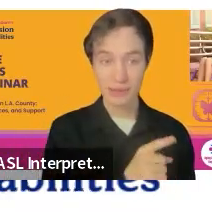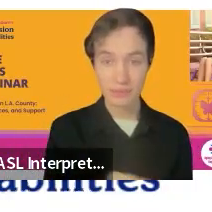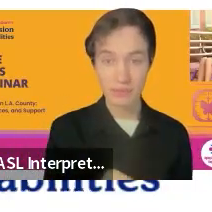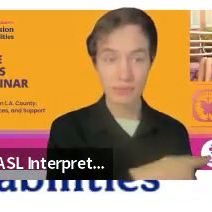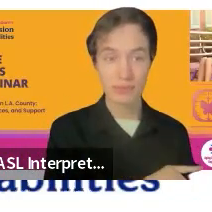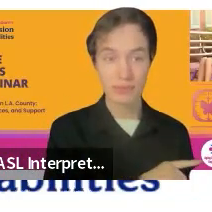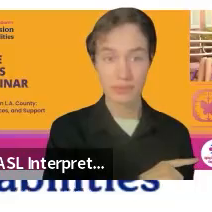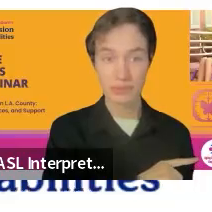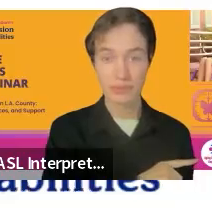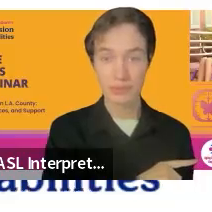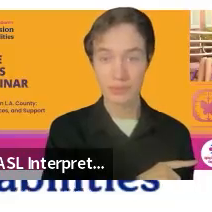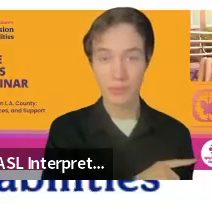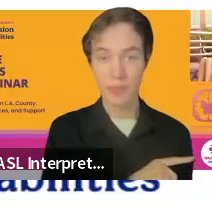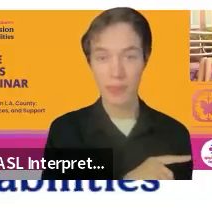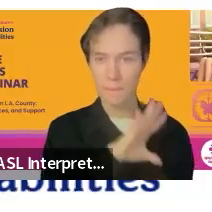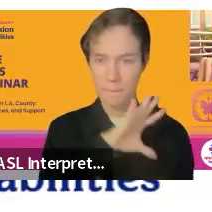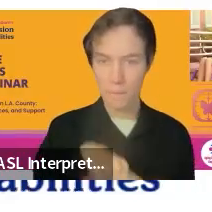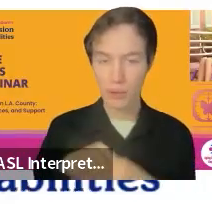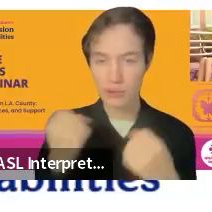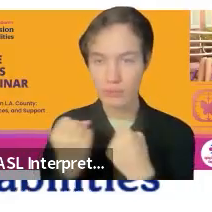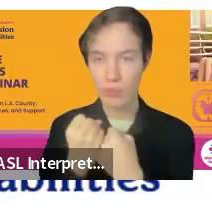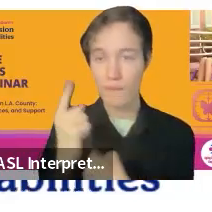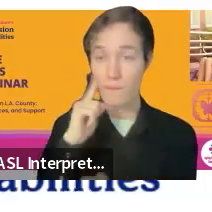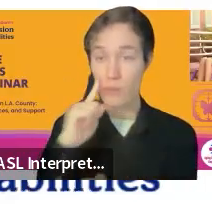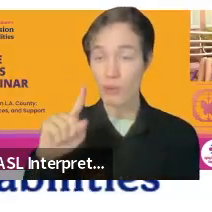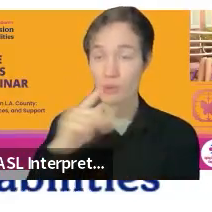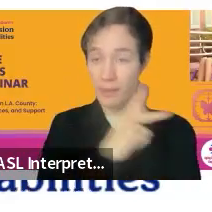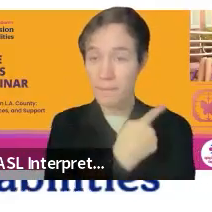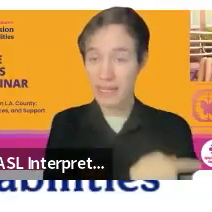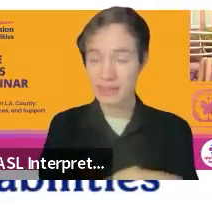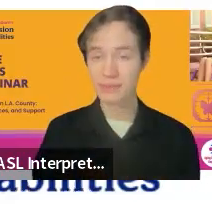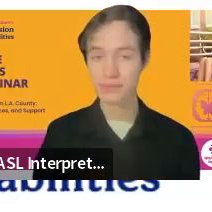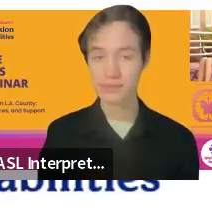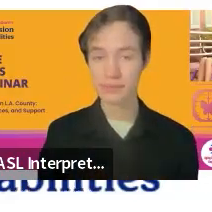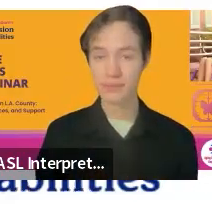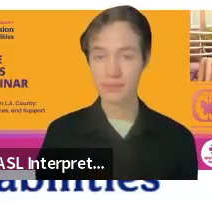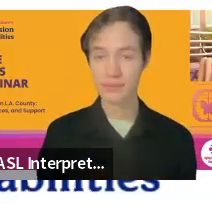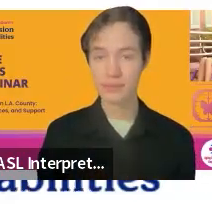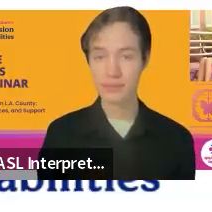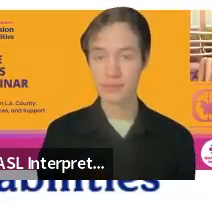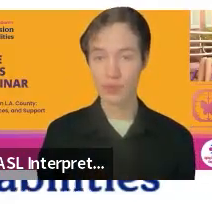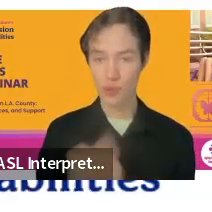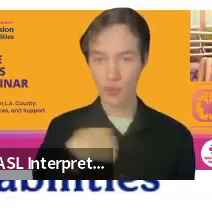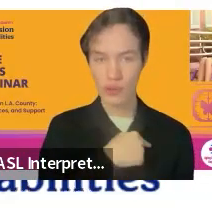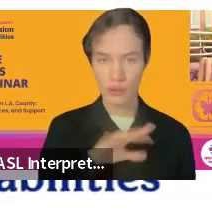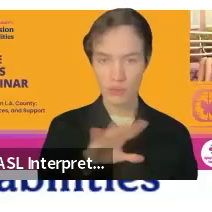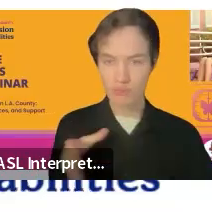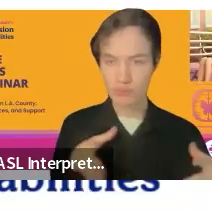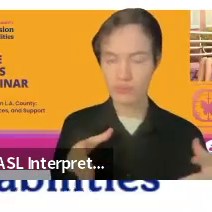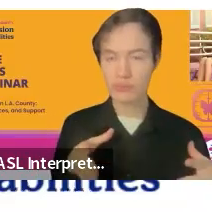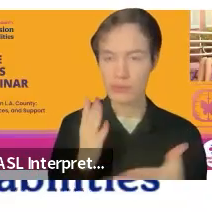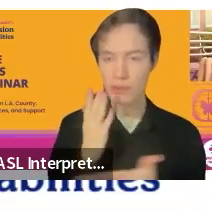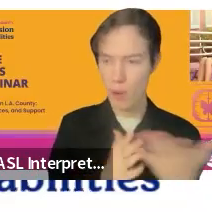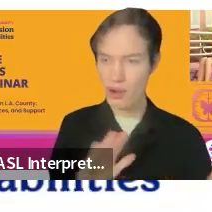part of support for the patients. We are individuals that are a part of